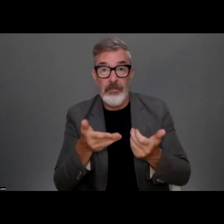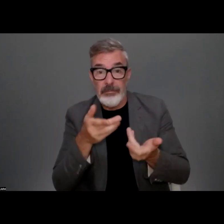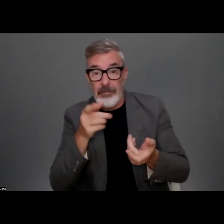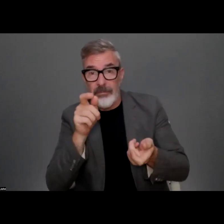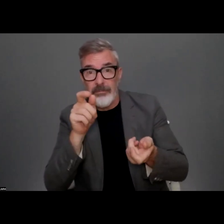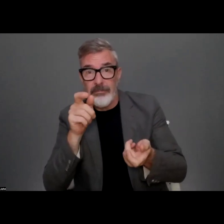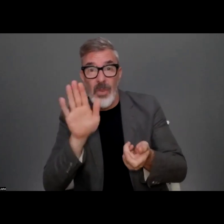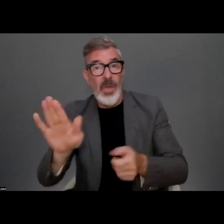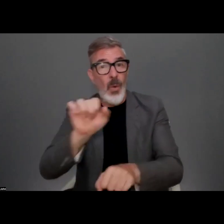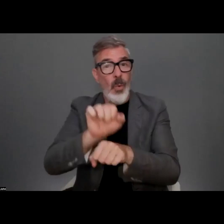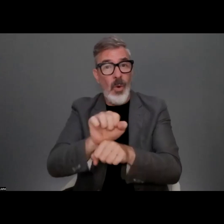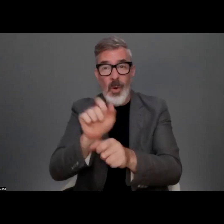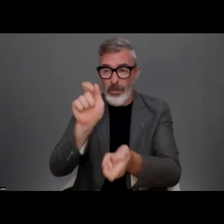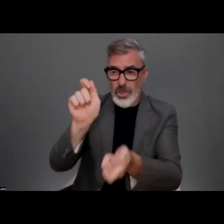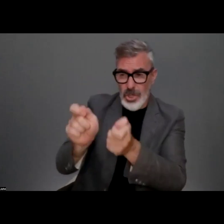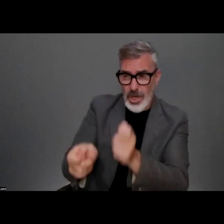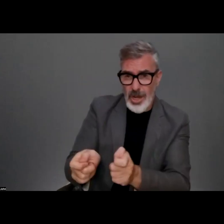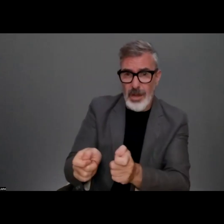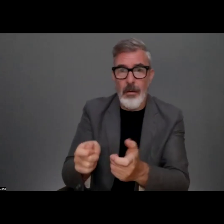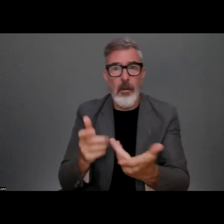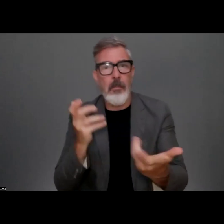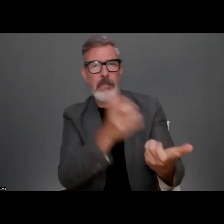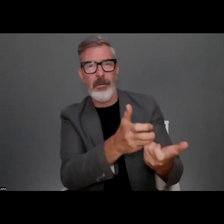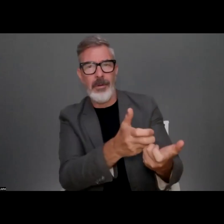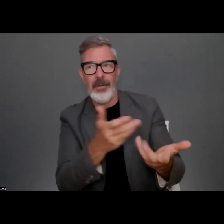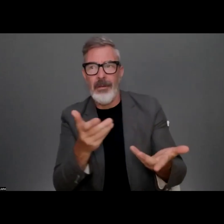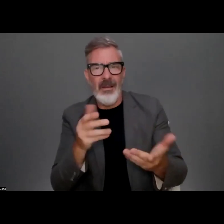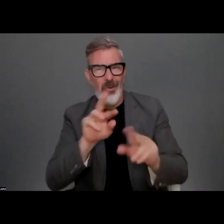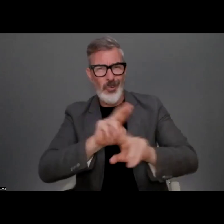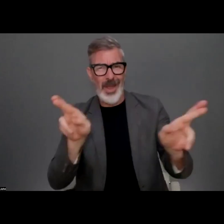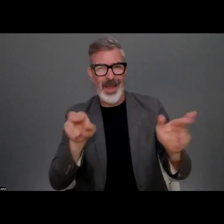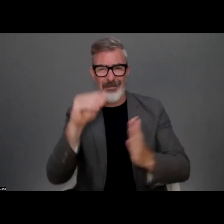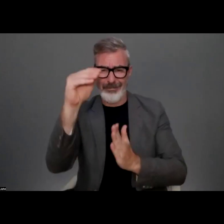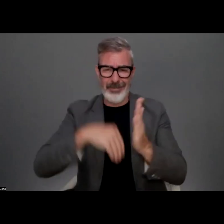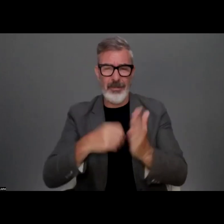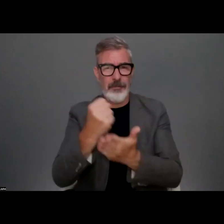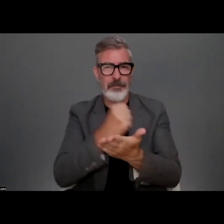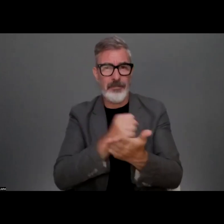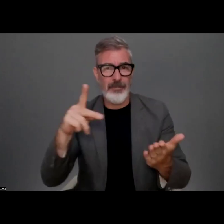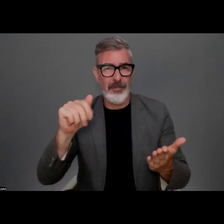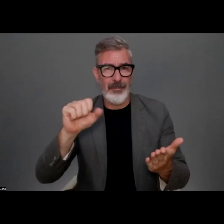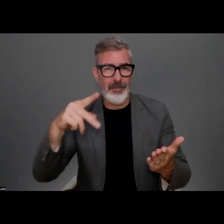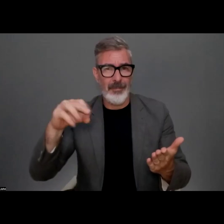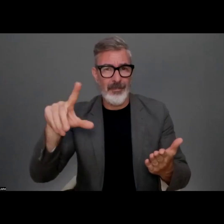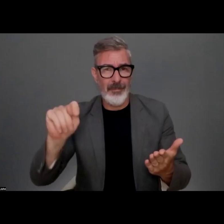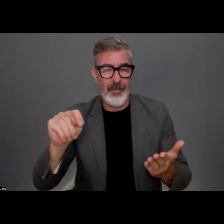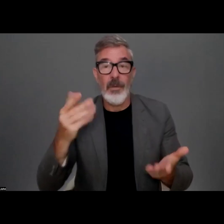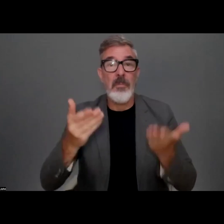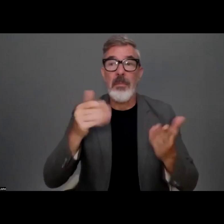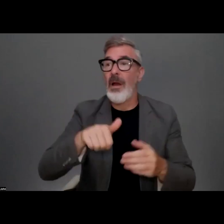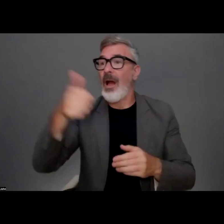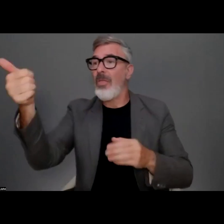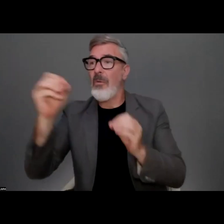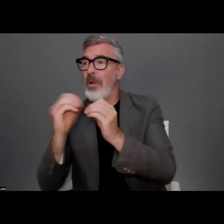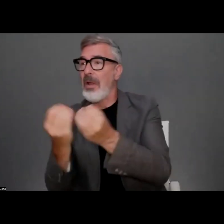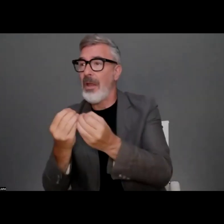and how long the person has been working with the organization, and all of the pertinent details. Another organization that's using this is the Government of